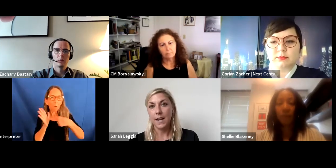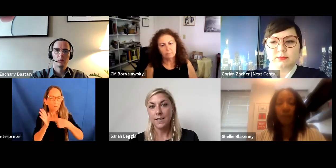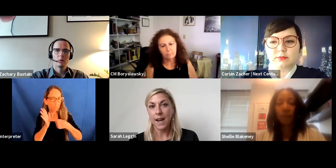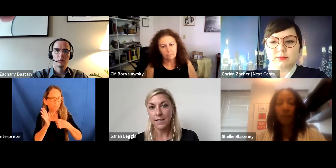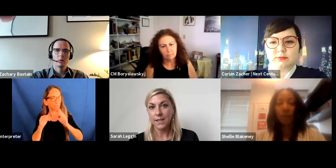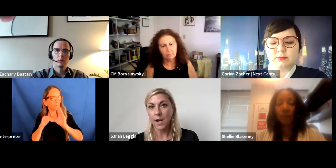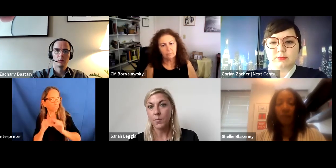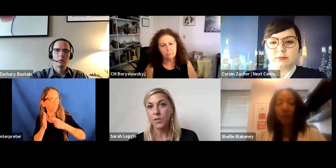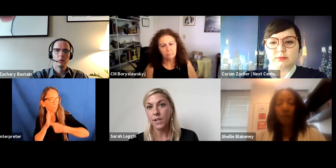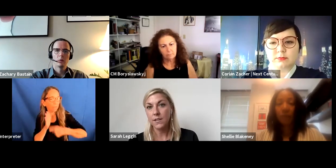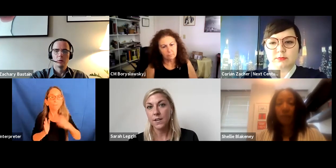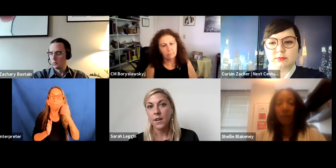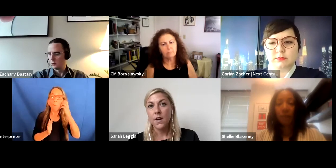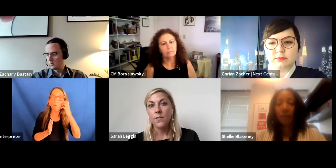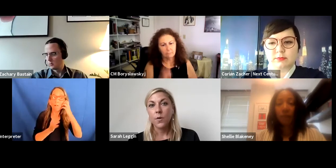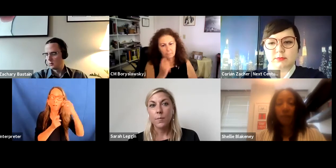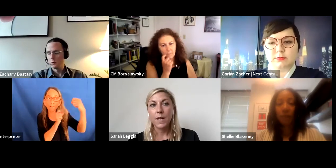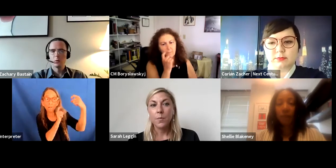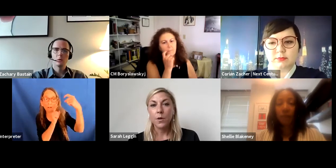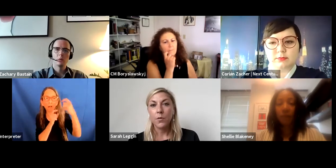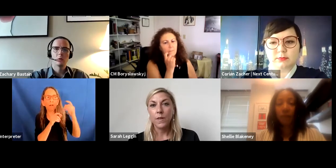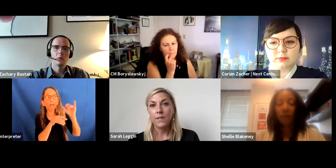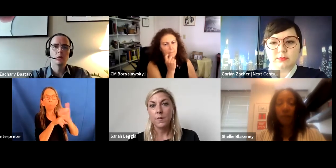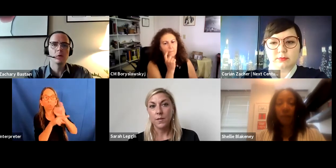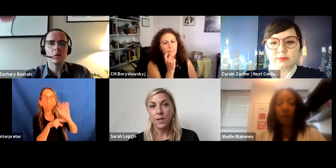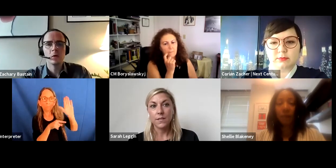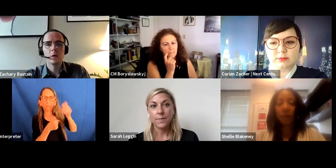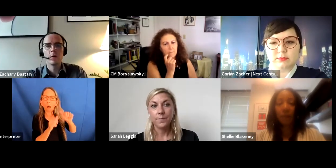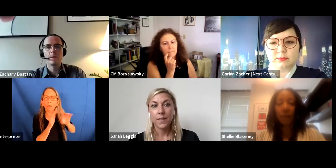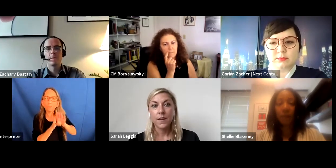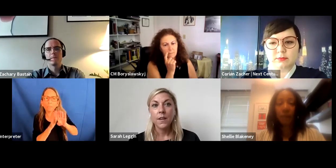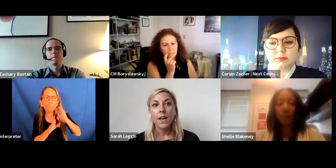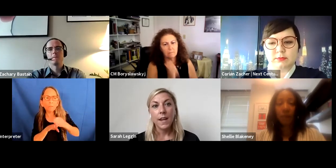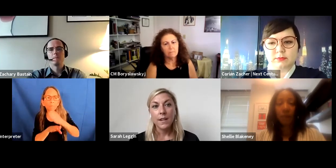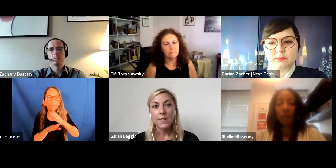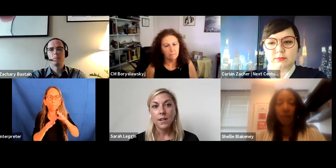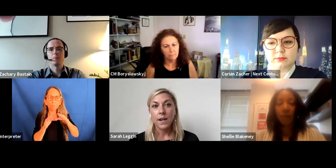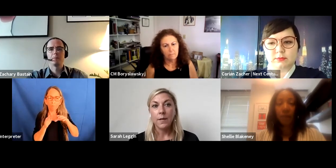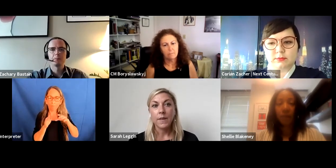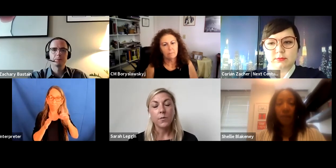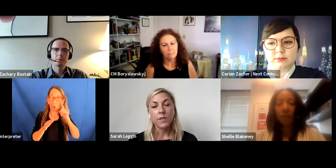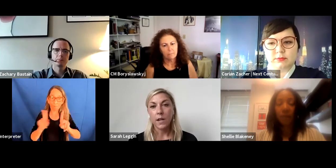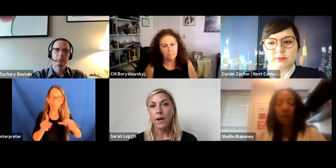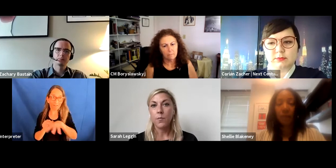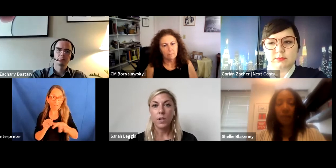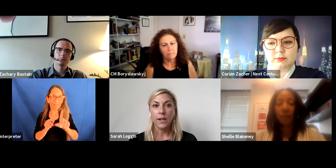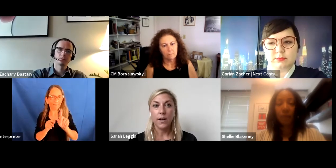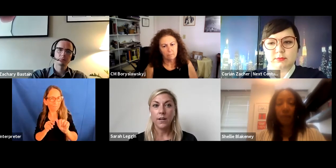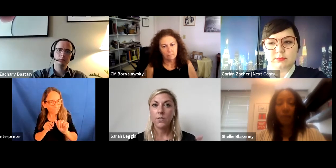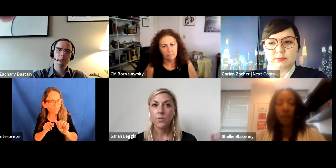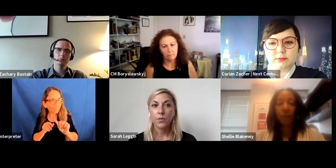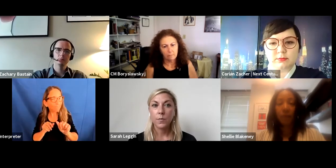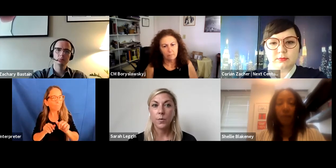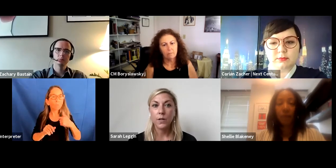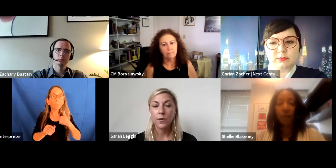to enhance access opportunities for people with disabilities. And as we'll talk about more